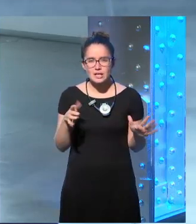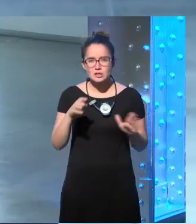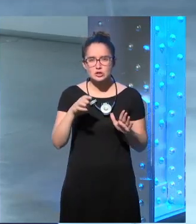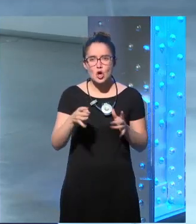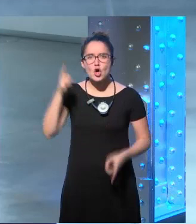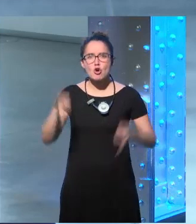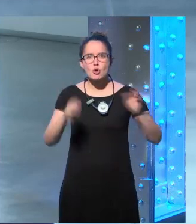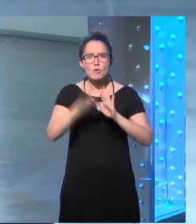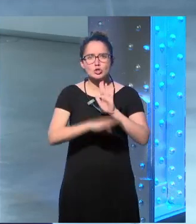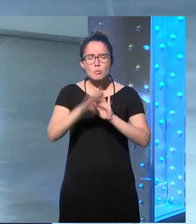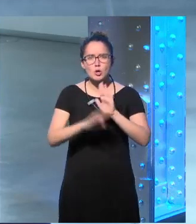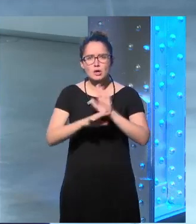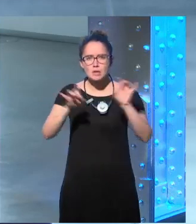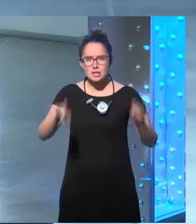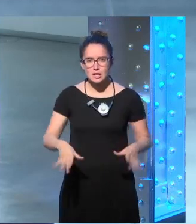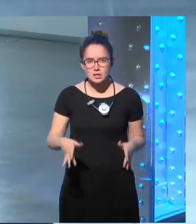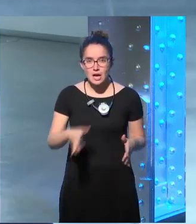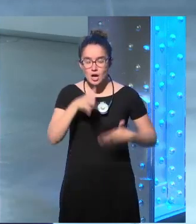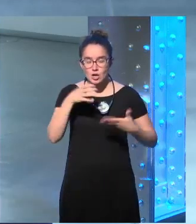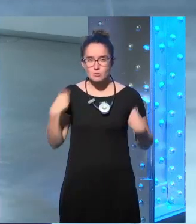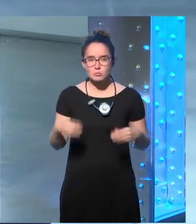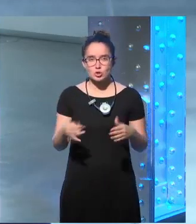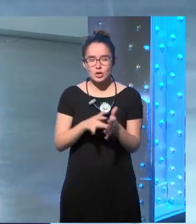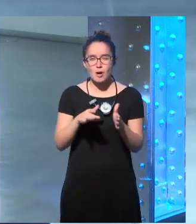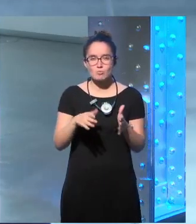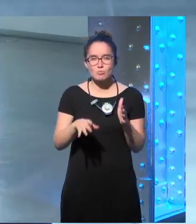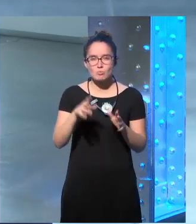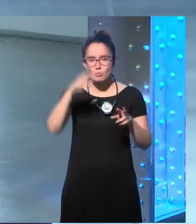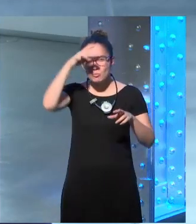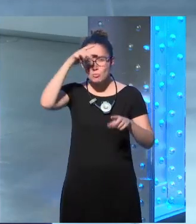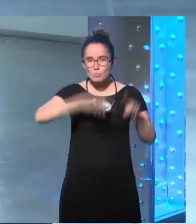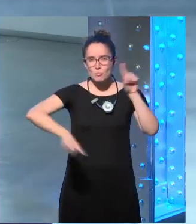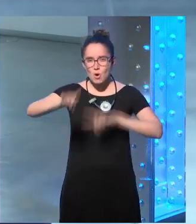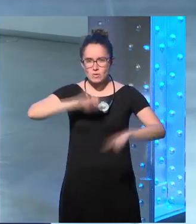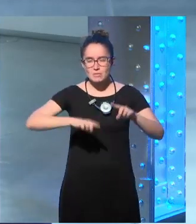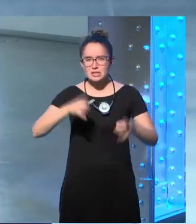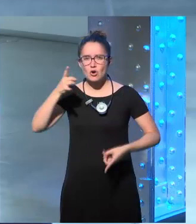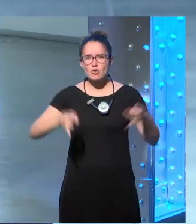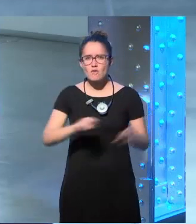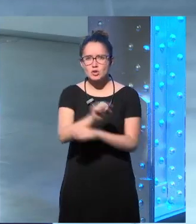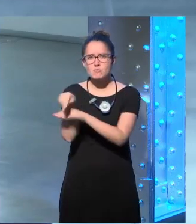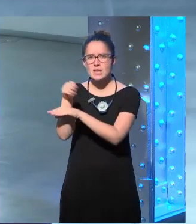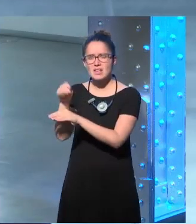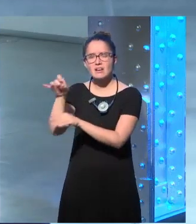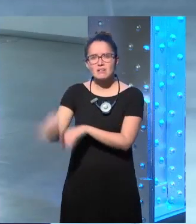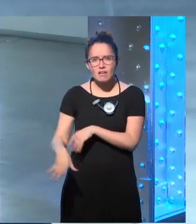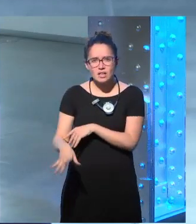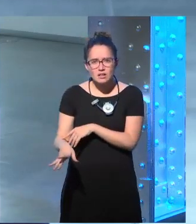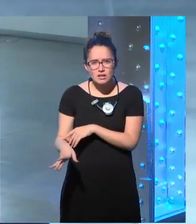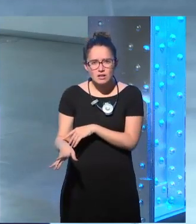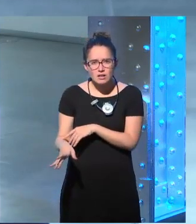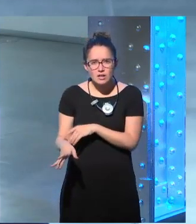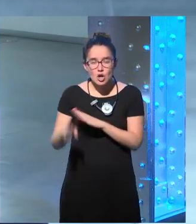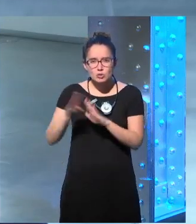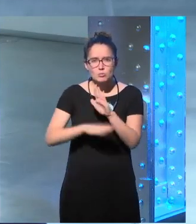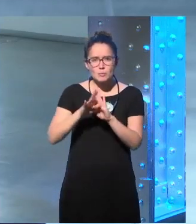our jobs, but who is going to program these robots? Who is going to maintain them? Who is going